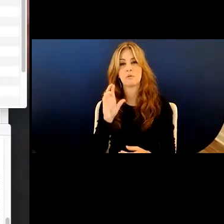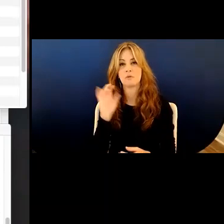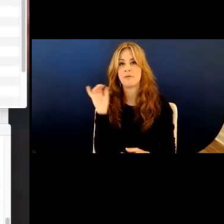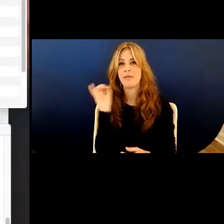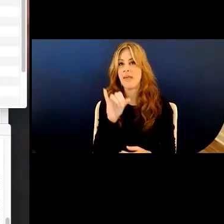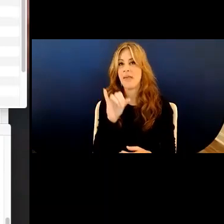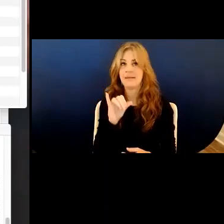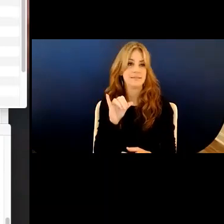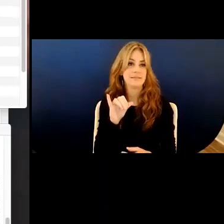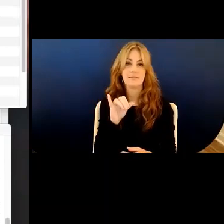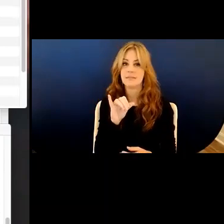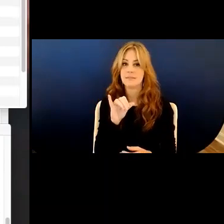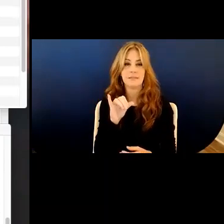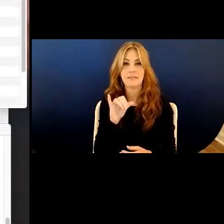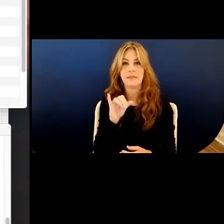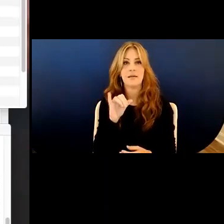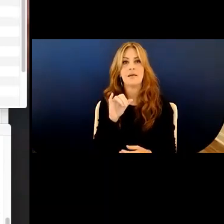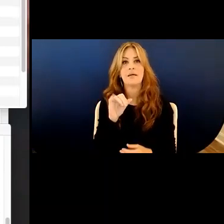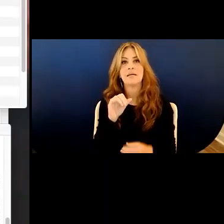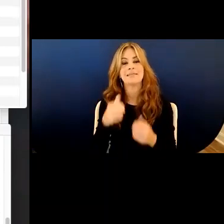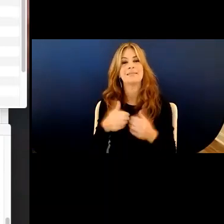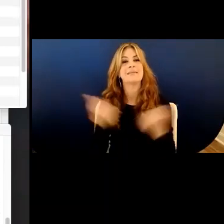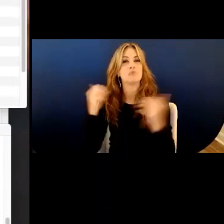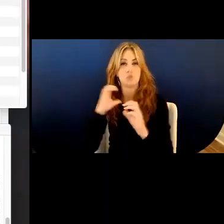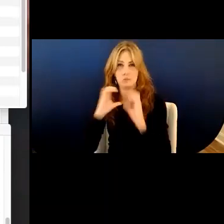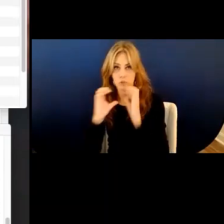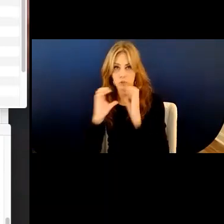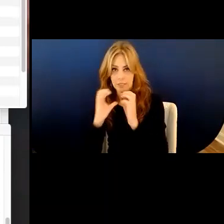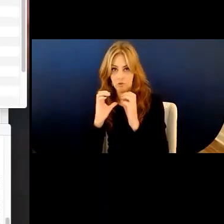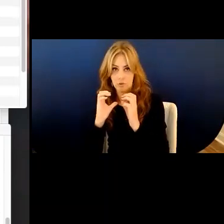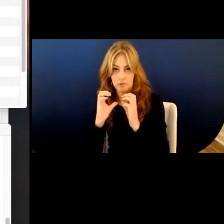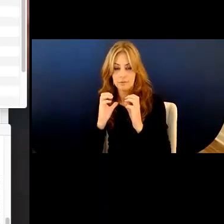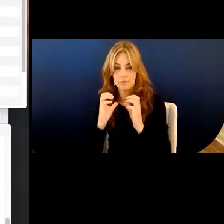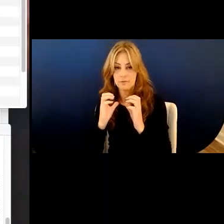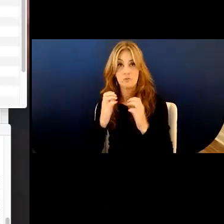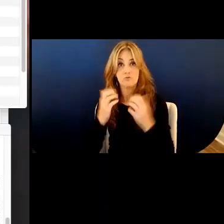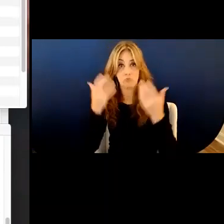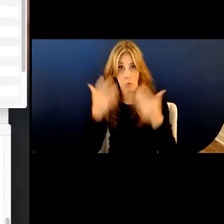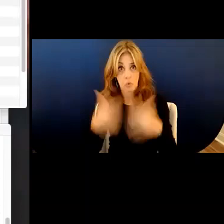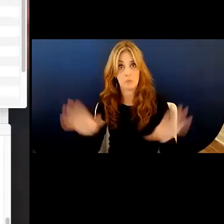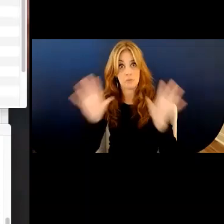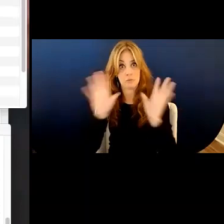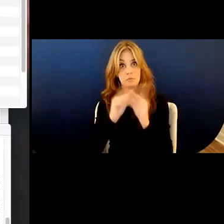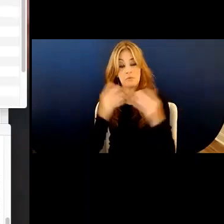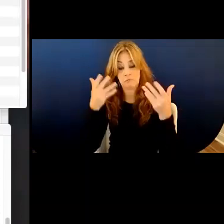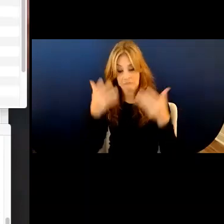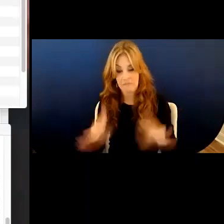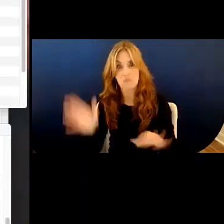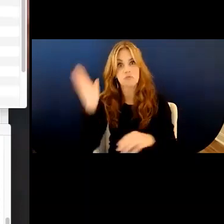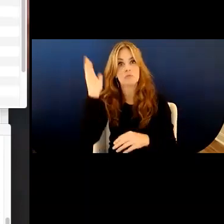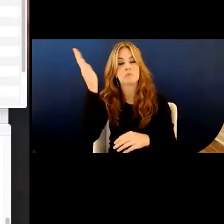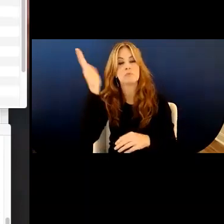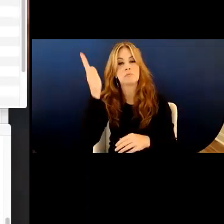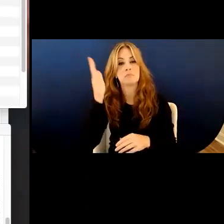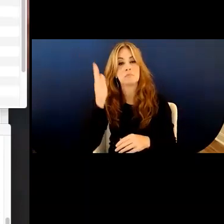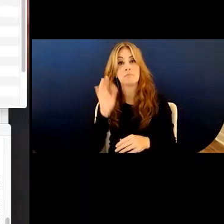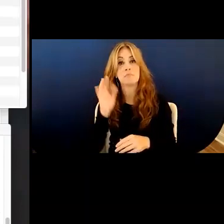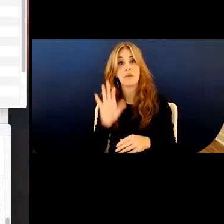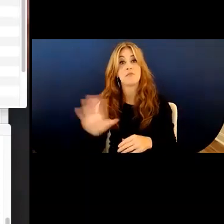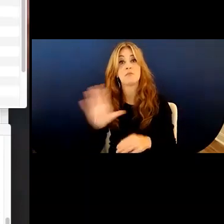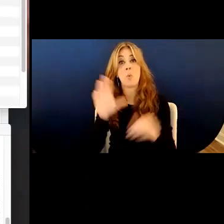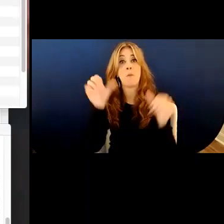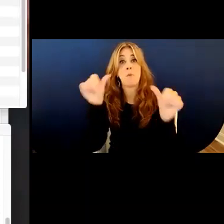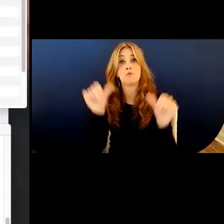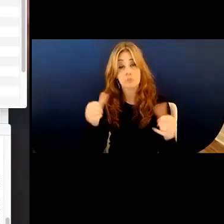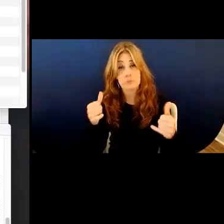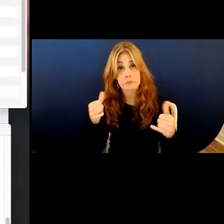asynchronous communication, but after the conference, after your presentation, as long as your poster is